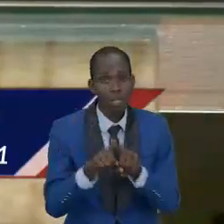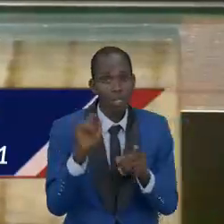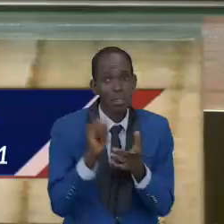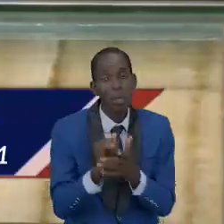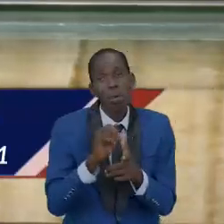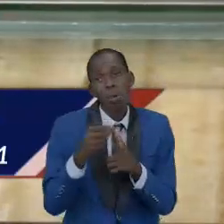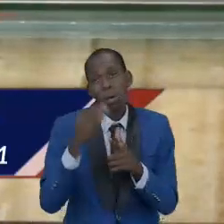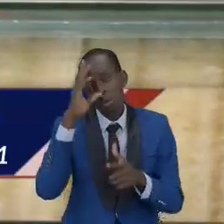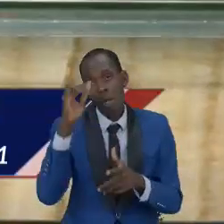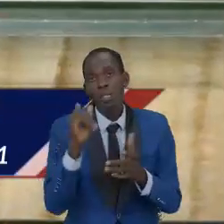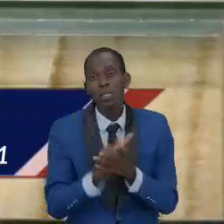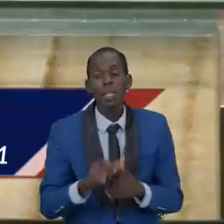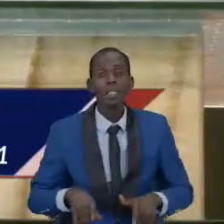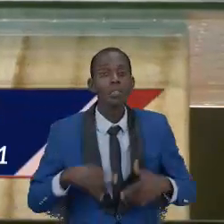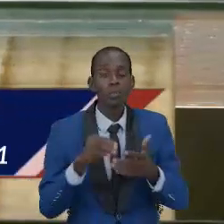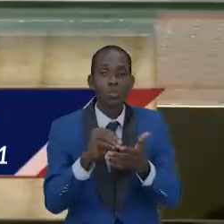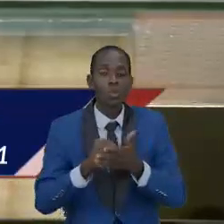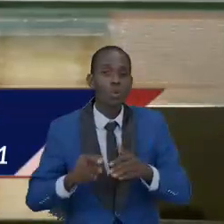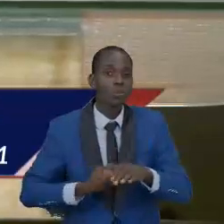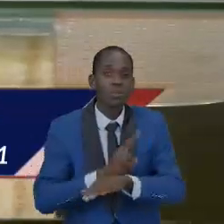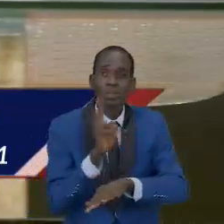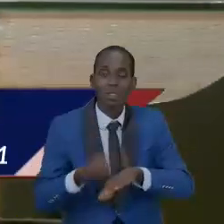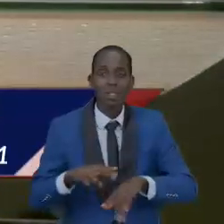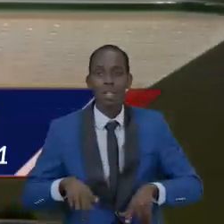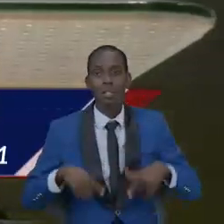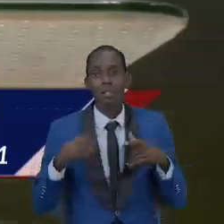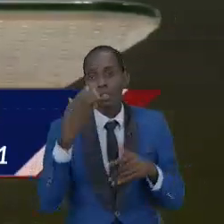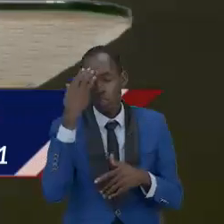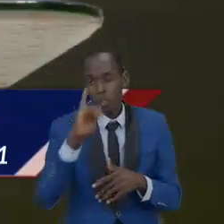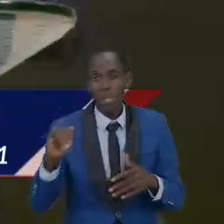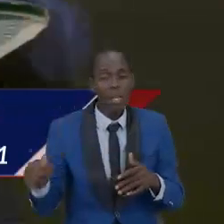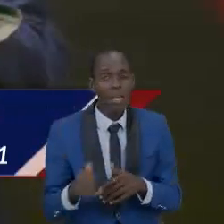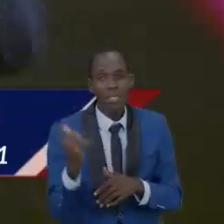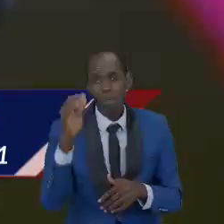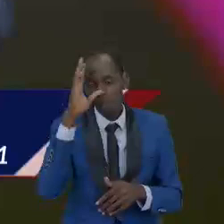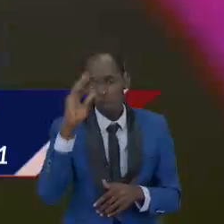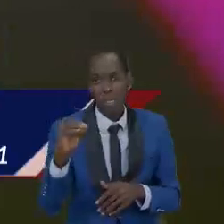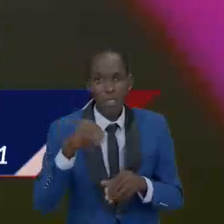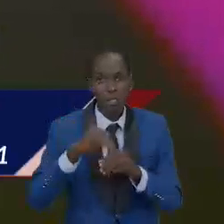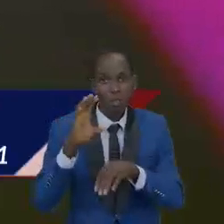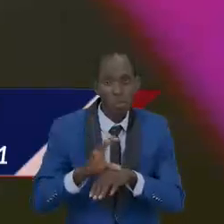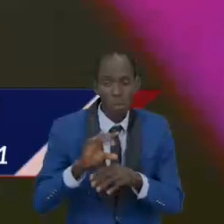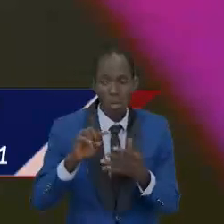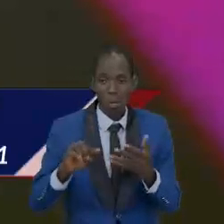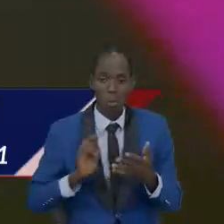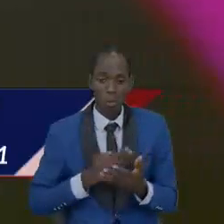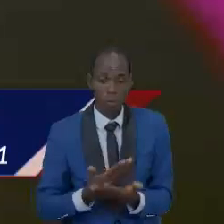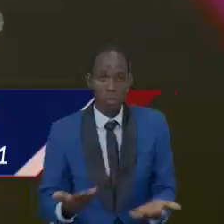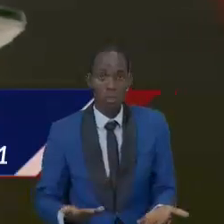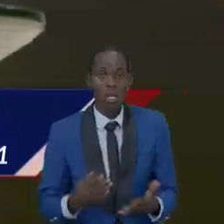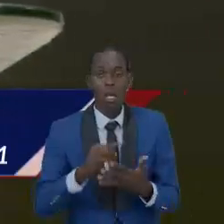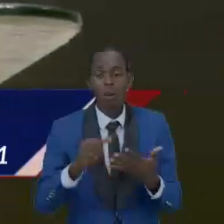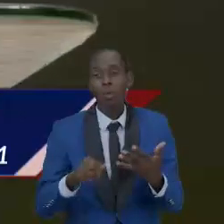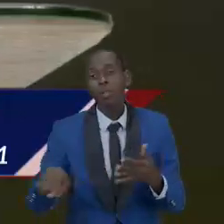just lives his natural life, knowing that a man, any man in church, among us here, among